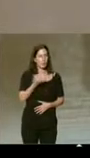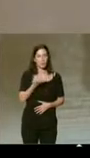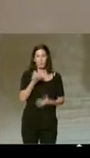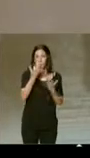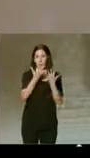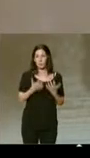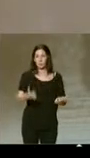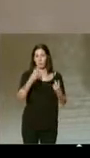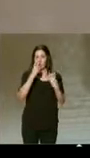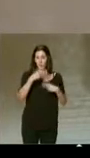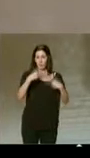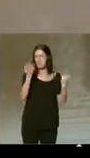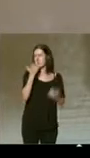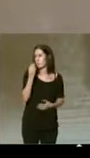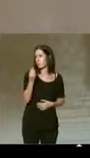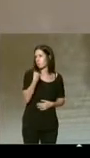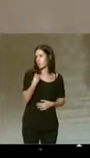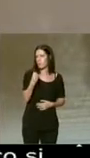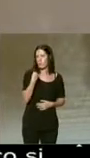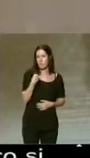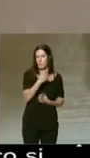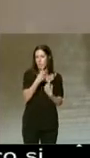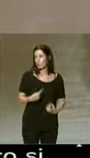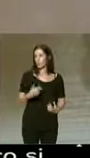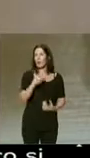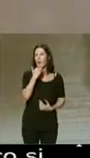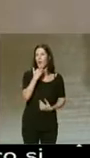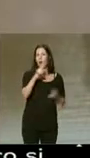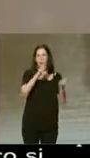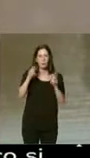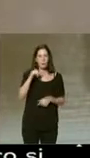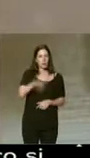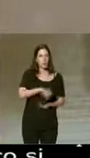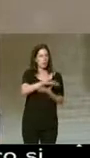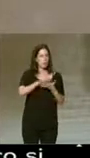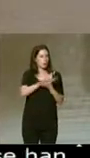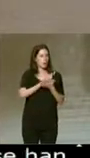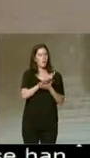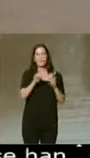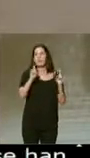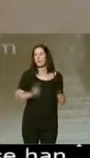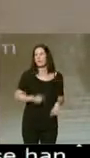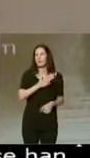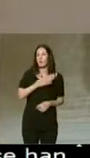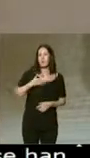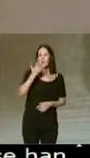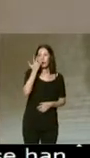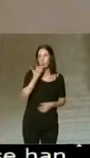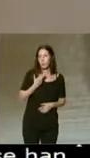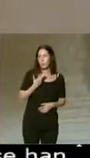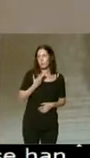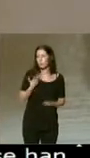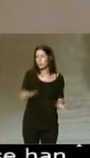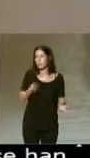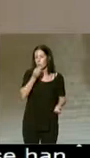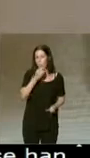If you will, I would like to hear some questions from the audience about the topics that we're currently covering,